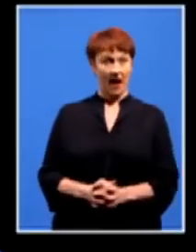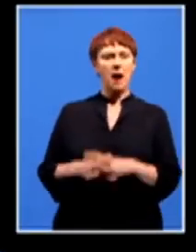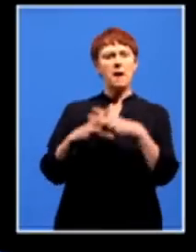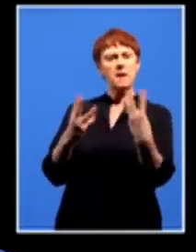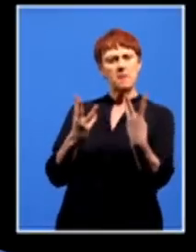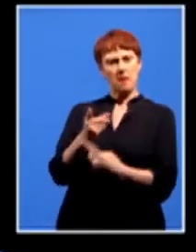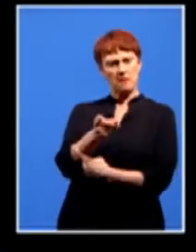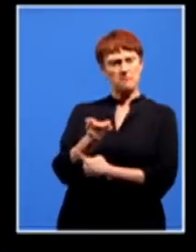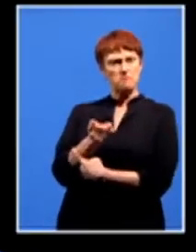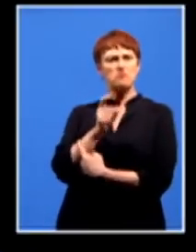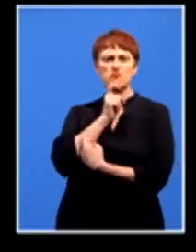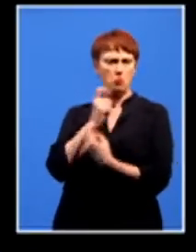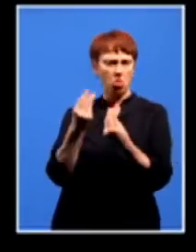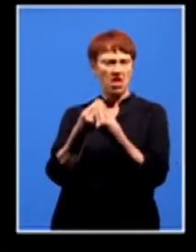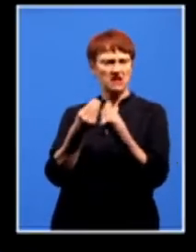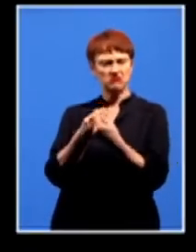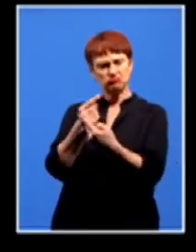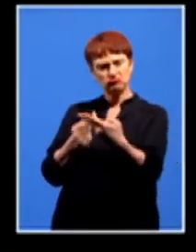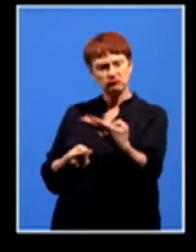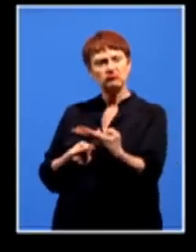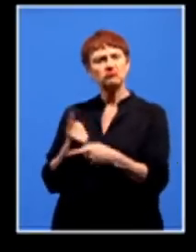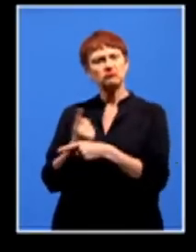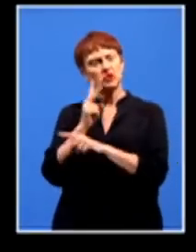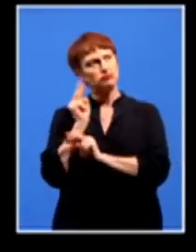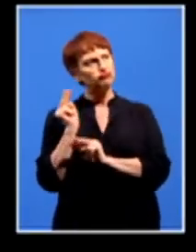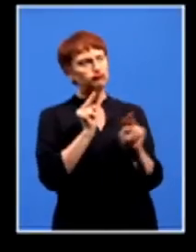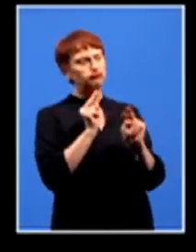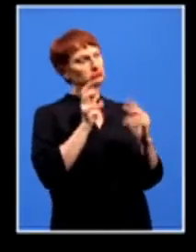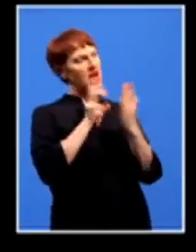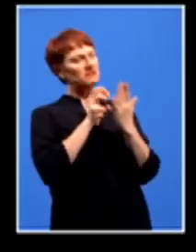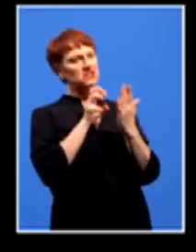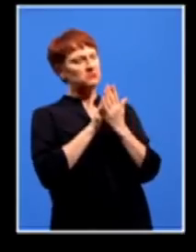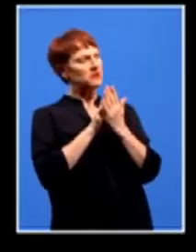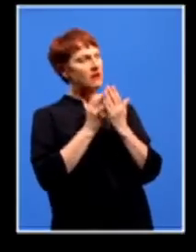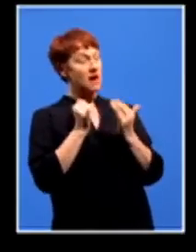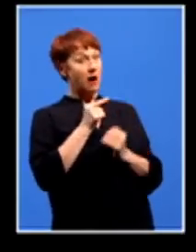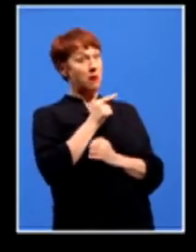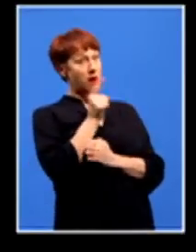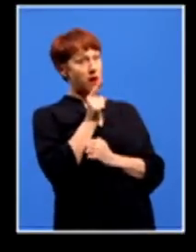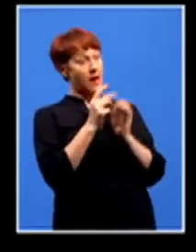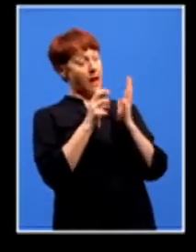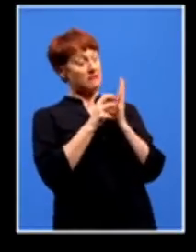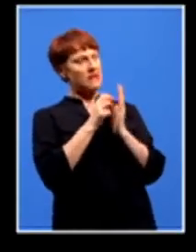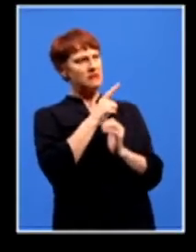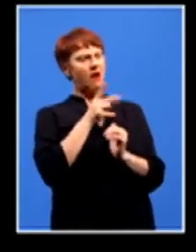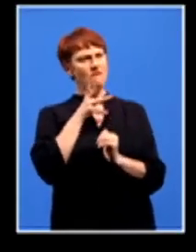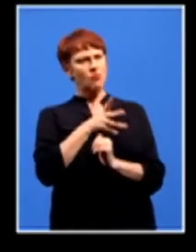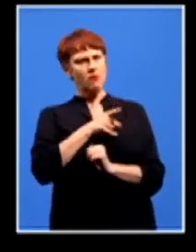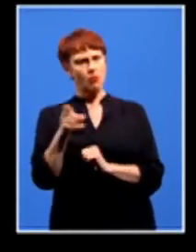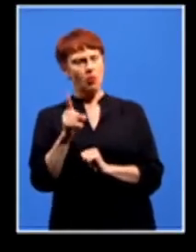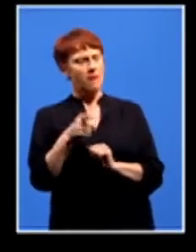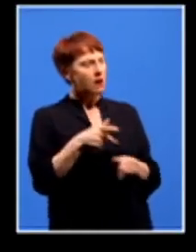Advertisers want you, the consumer, to sit up and take notice of their products and their messaging. But how do you feel as